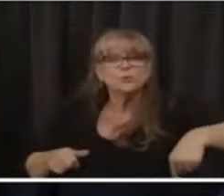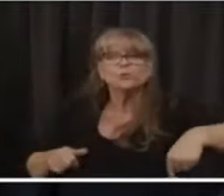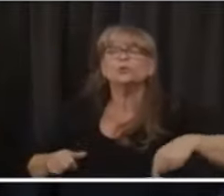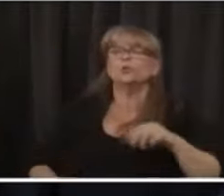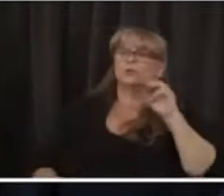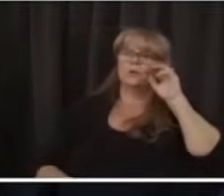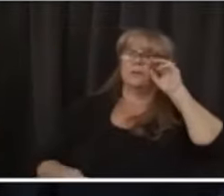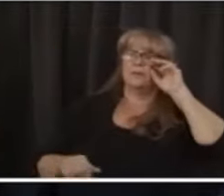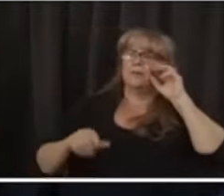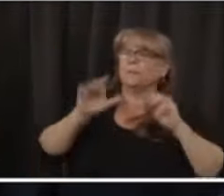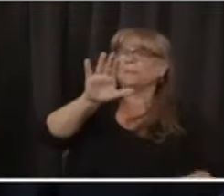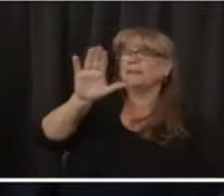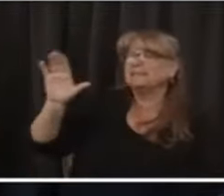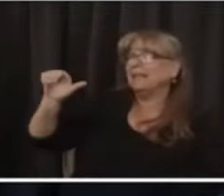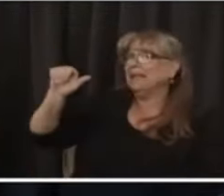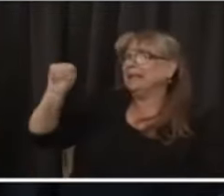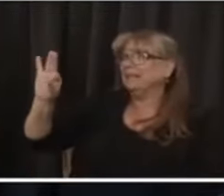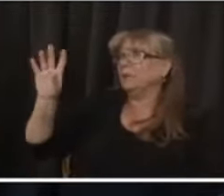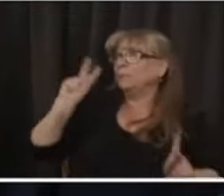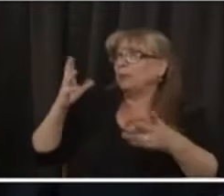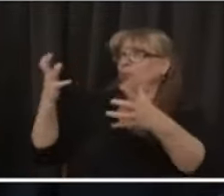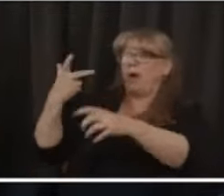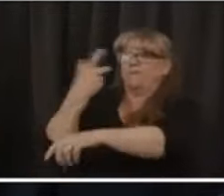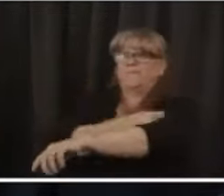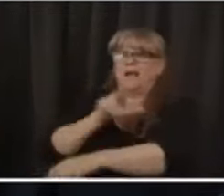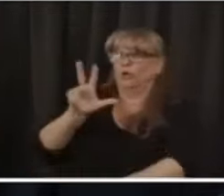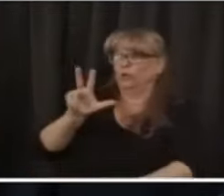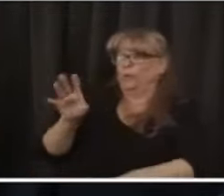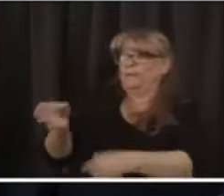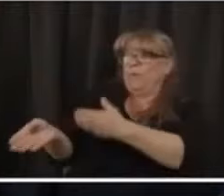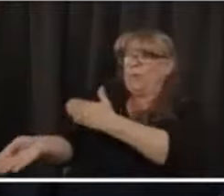4 in the morning and can't do it another time, we certainly would be open to that.